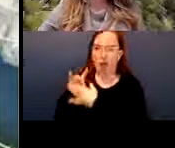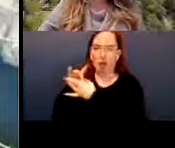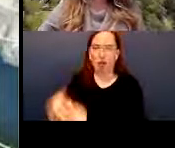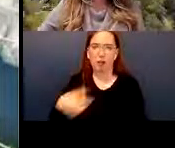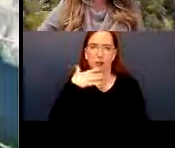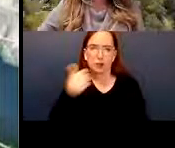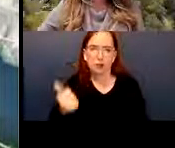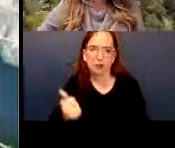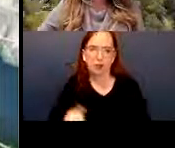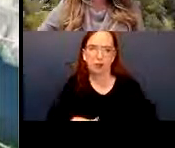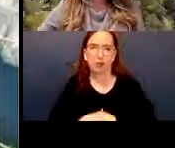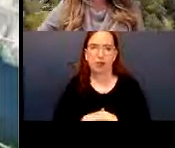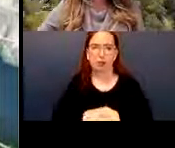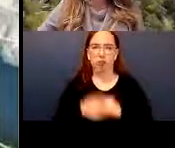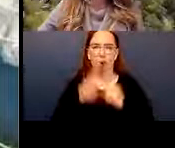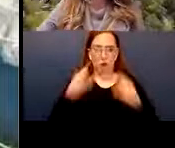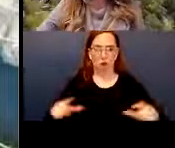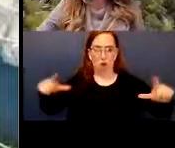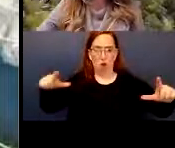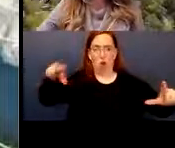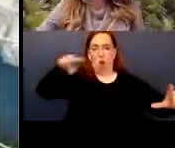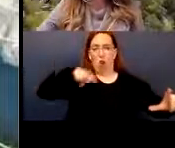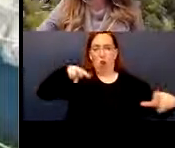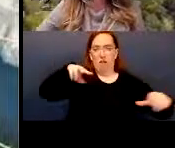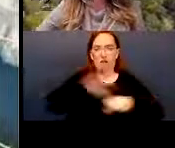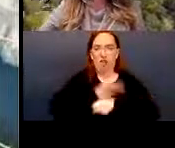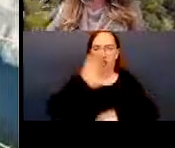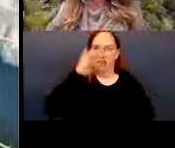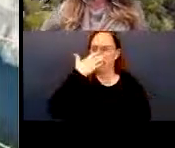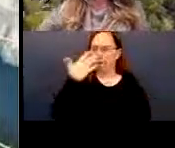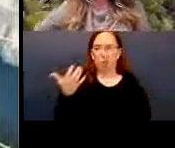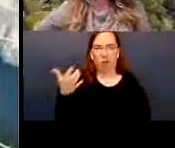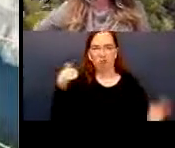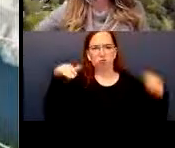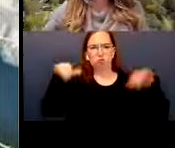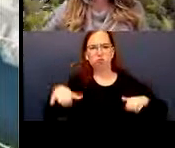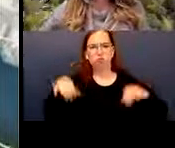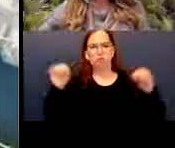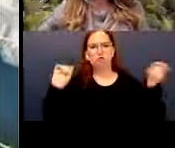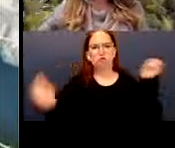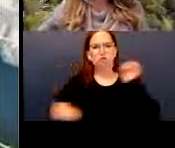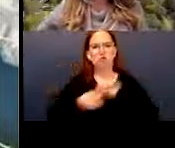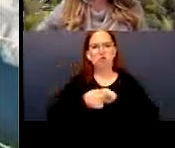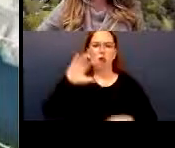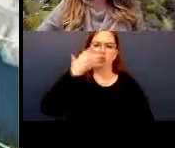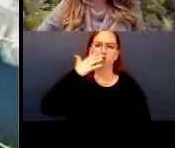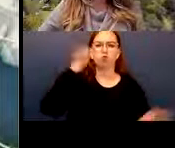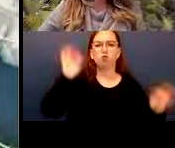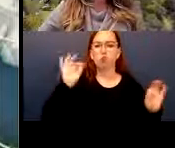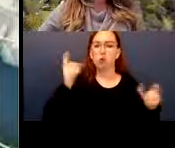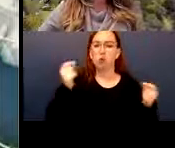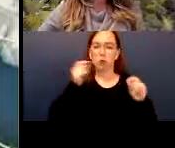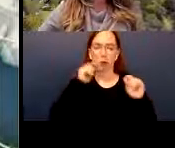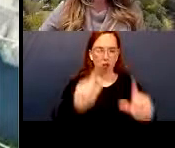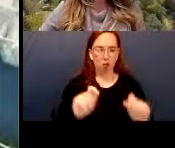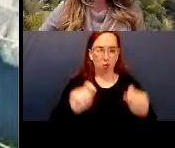At a plan view glance, it appears as though not much has changed within the park, but let's zoom in to